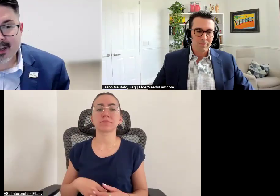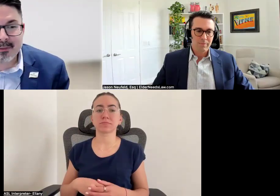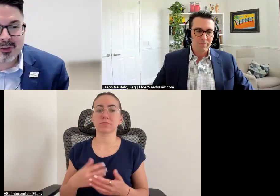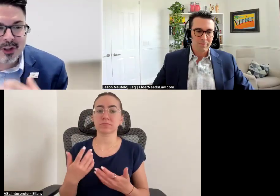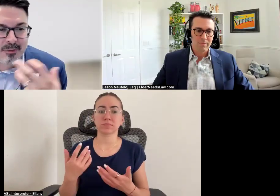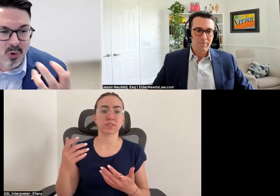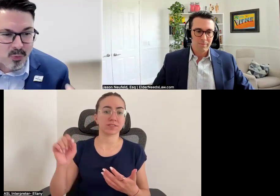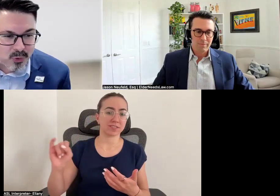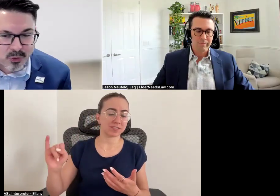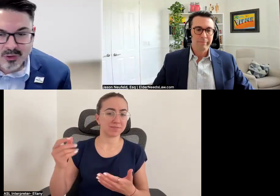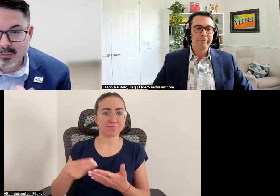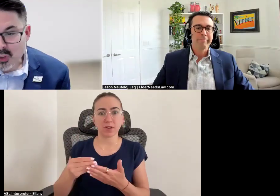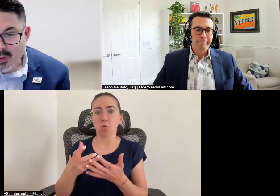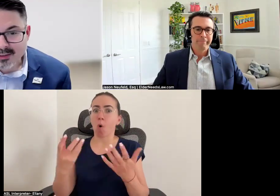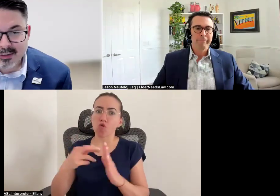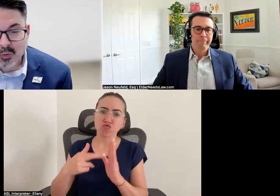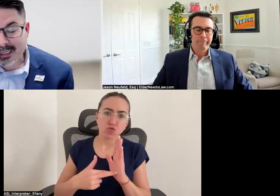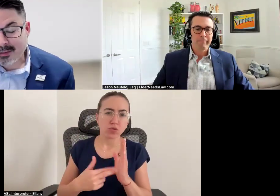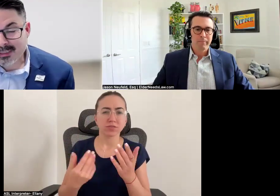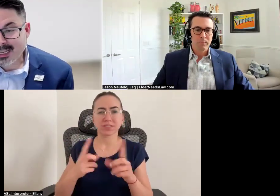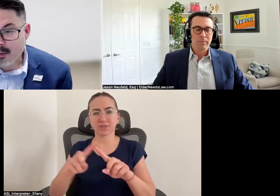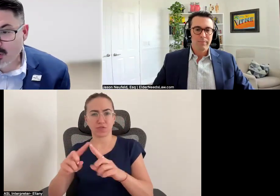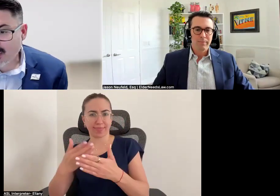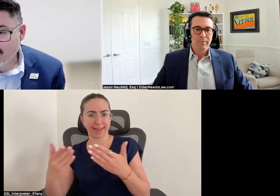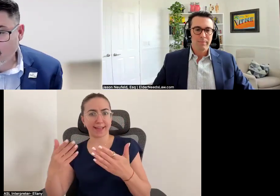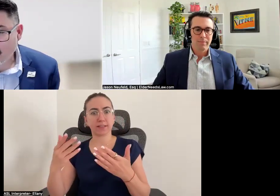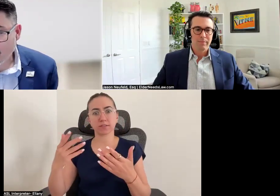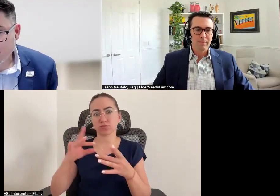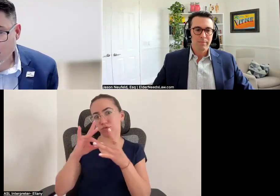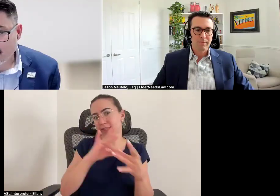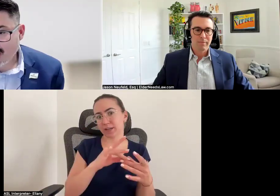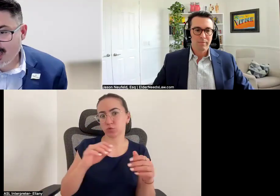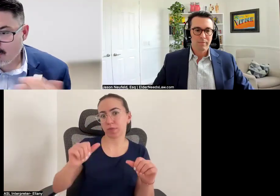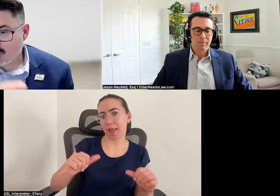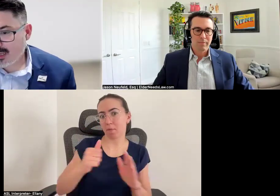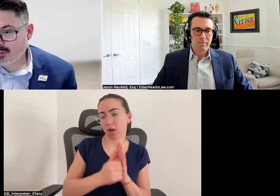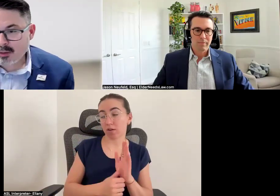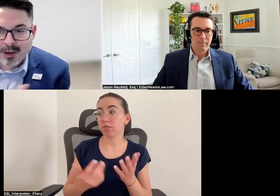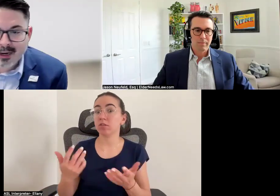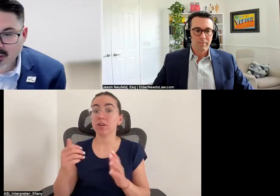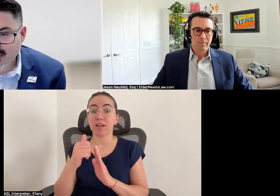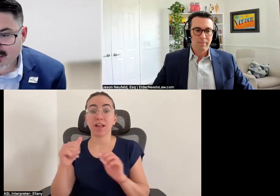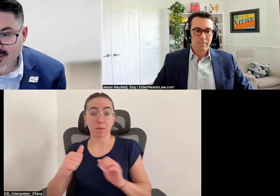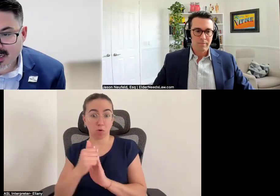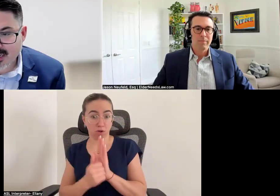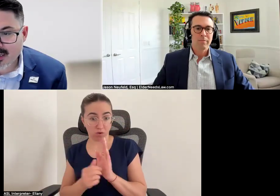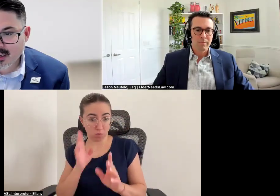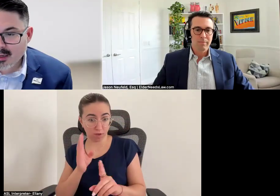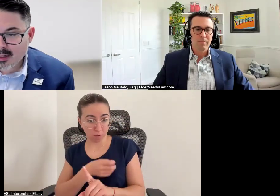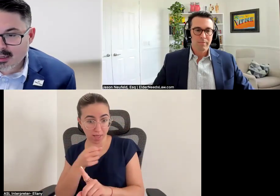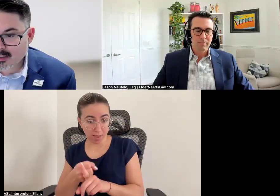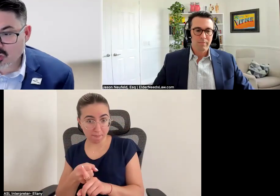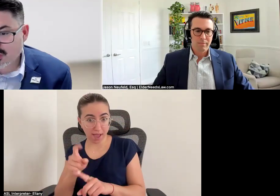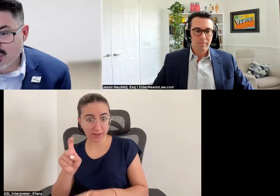security income, there's a lot of more rules, some nuances when it comes to ABLE accounts. So one question was ABLE accounts impact on SSI.